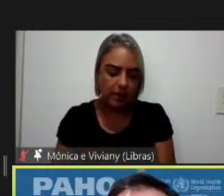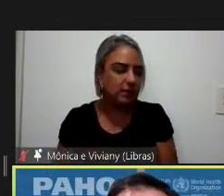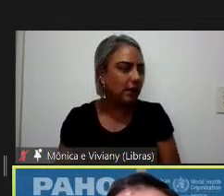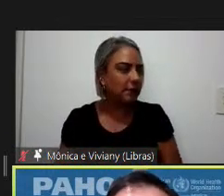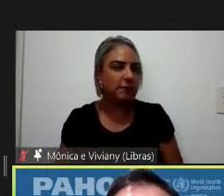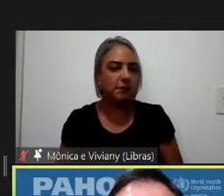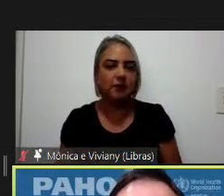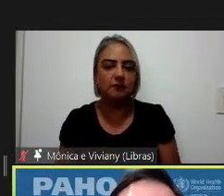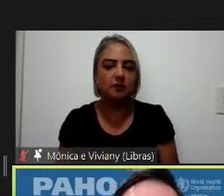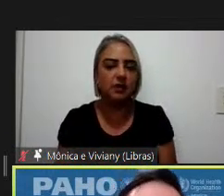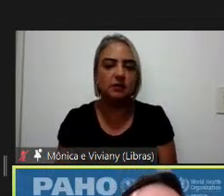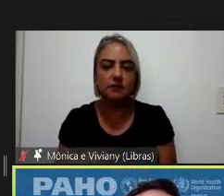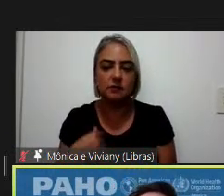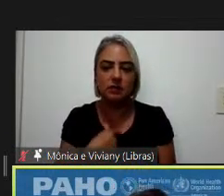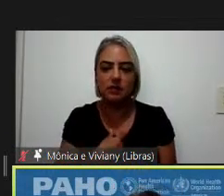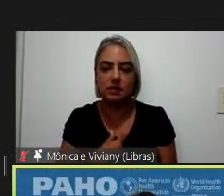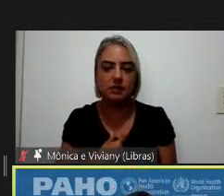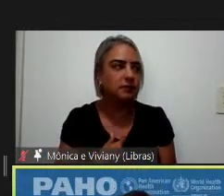including